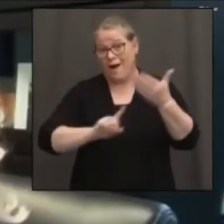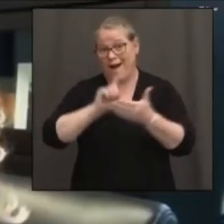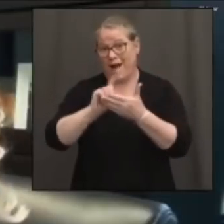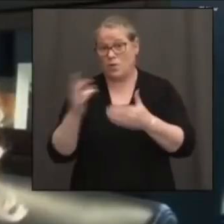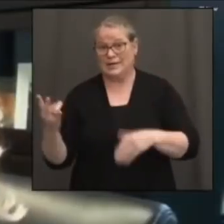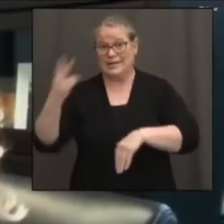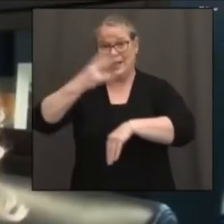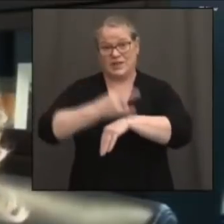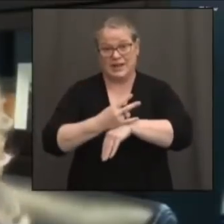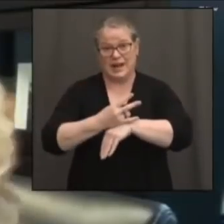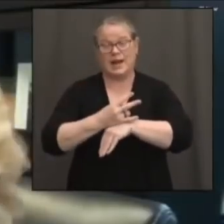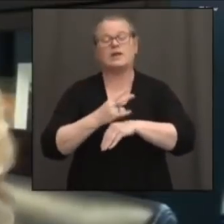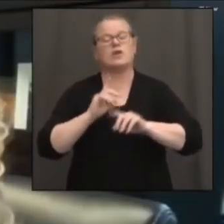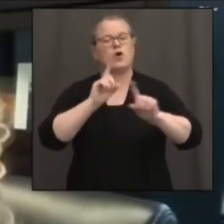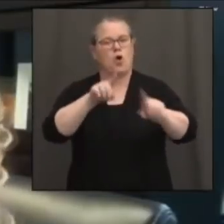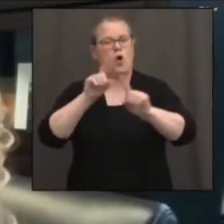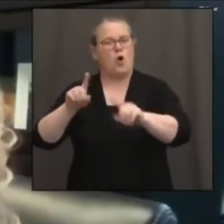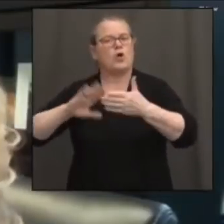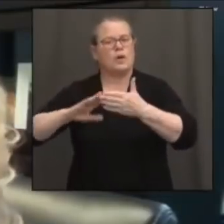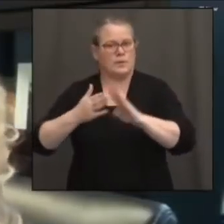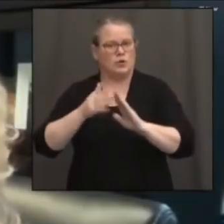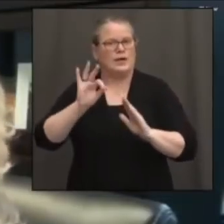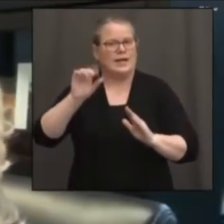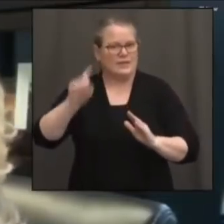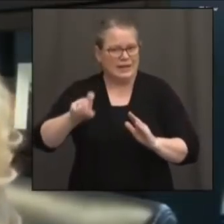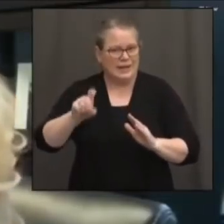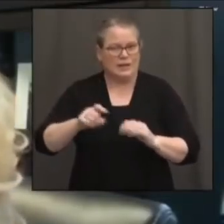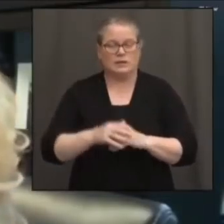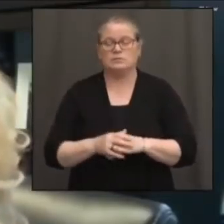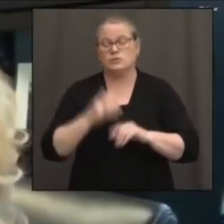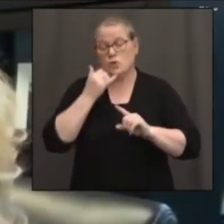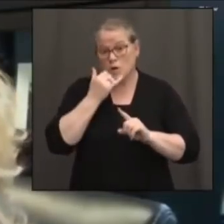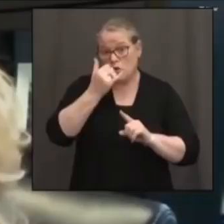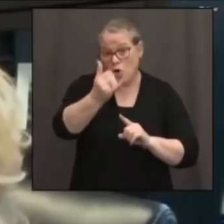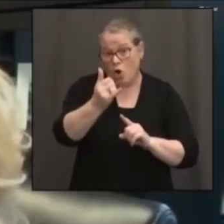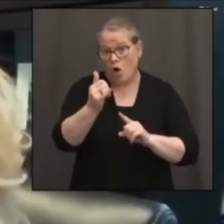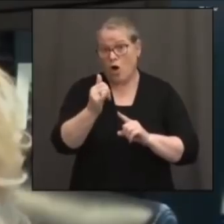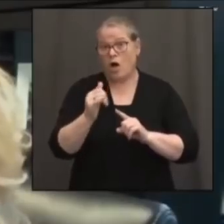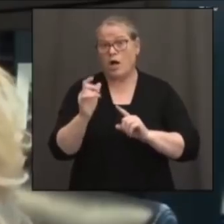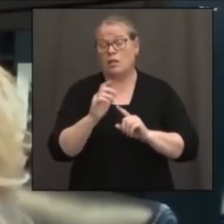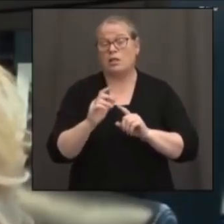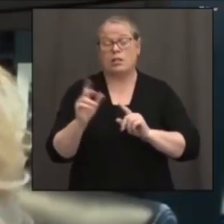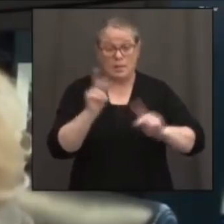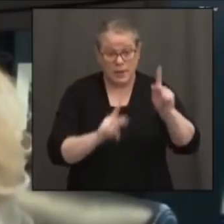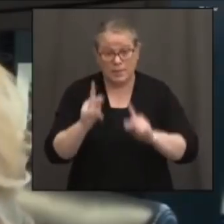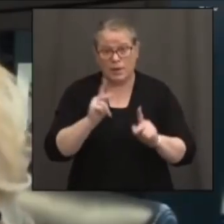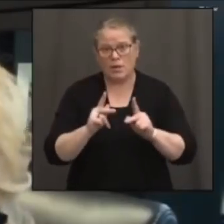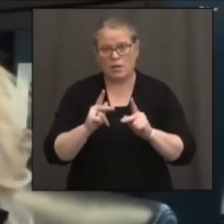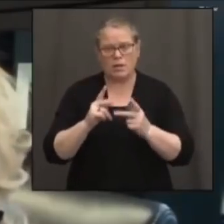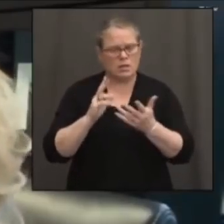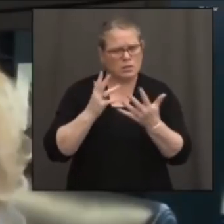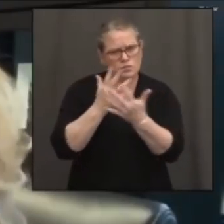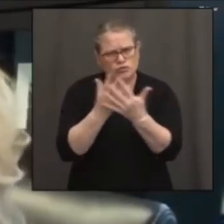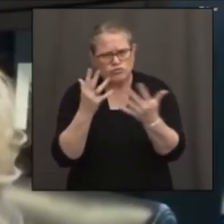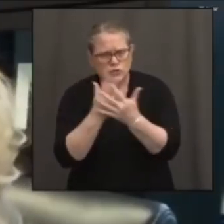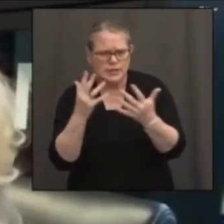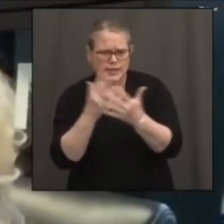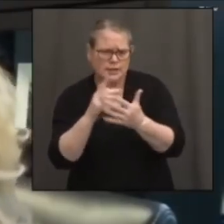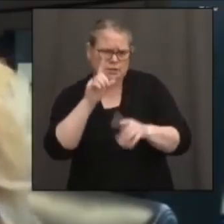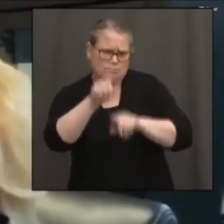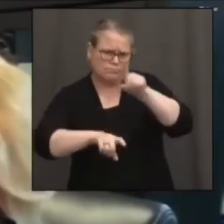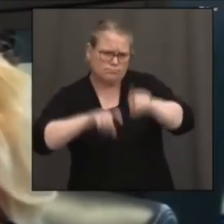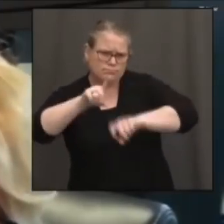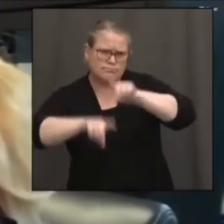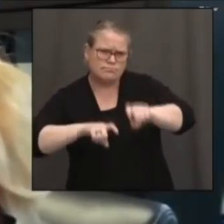if that's necessary. So we do a triage on the phone. We talk to people. We then may go out there. A team goes out, a